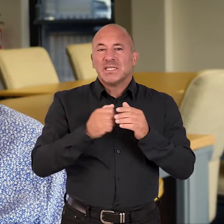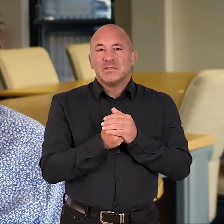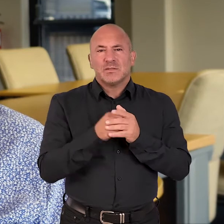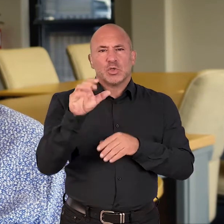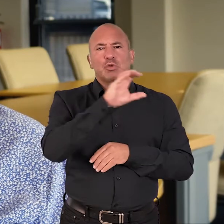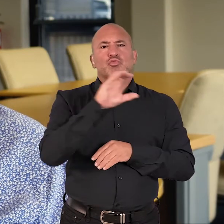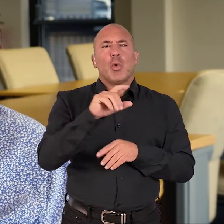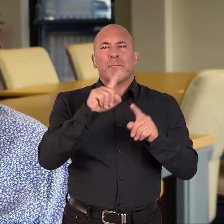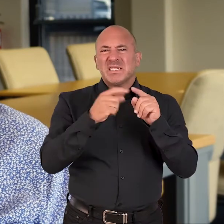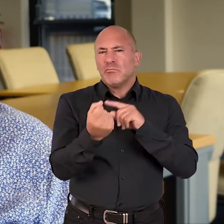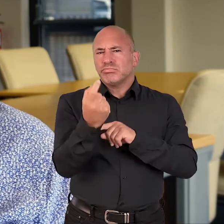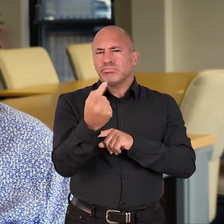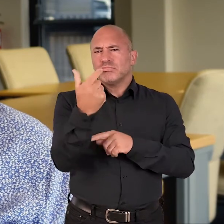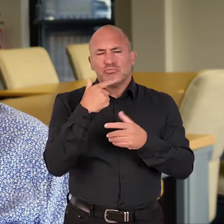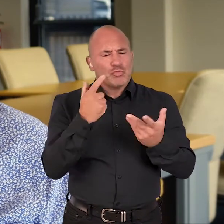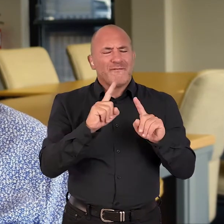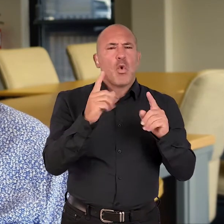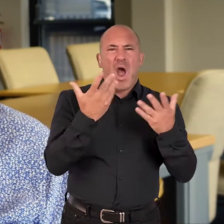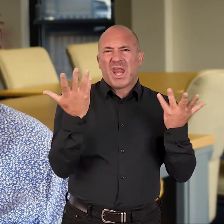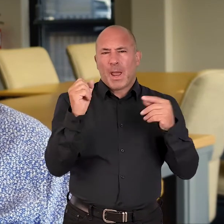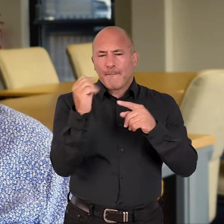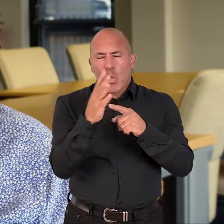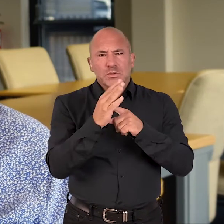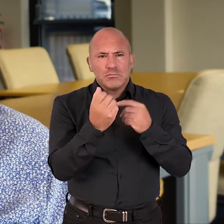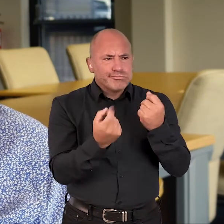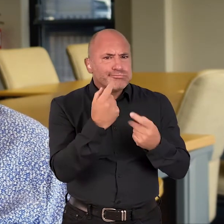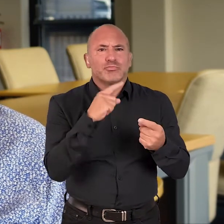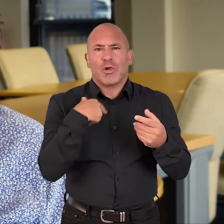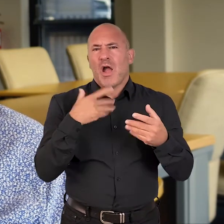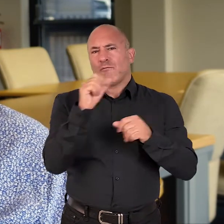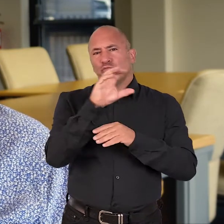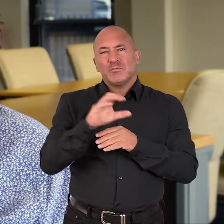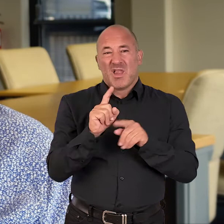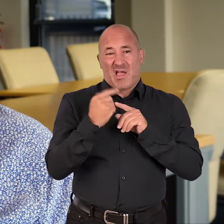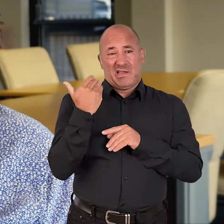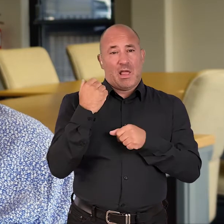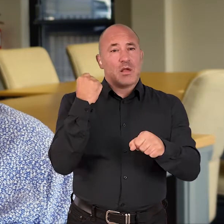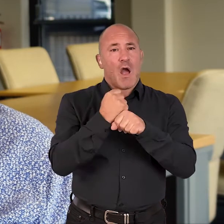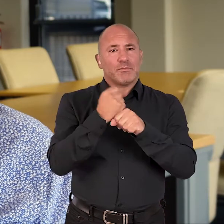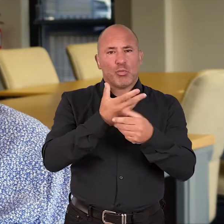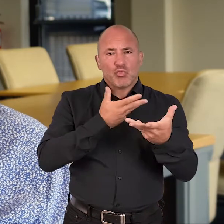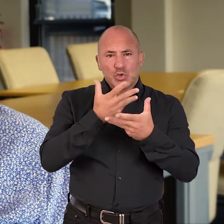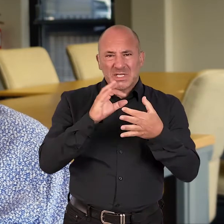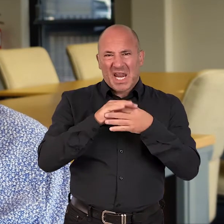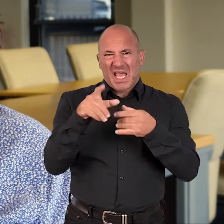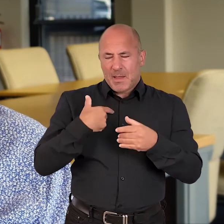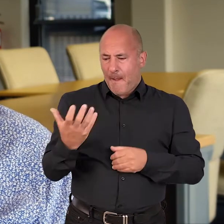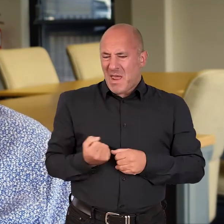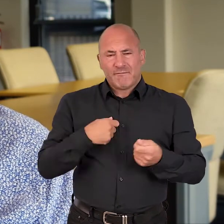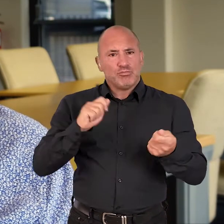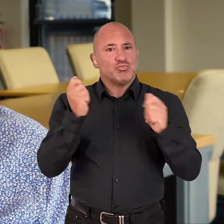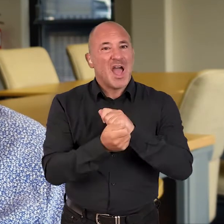every NAC meeting. And Zoom meetings at other times to cover important issues like the recent